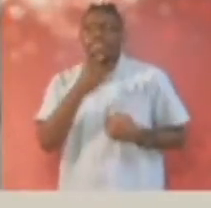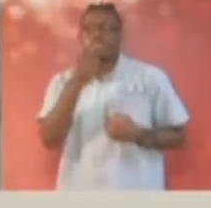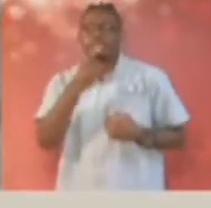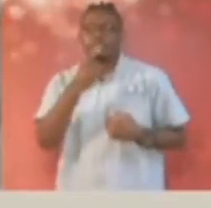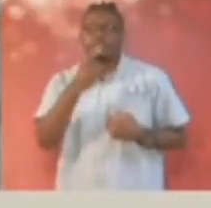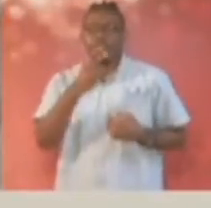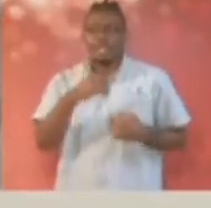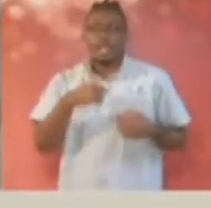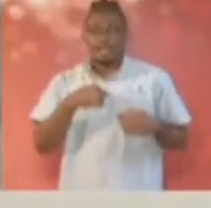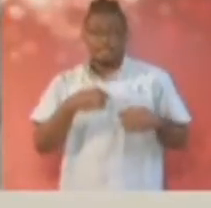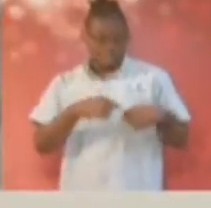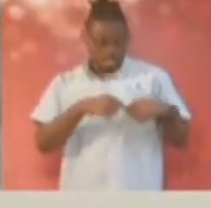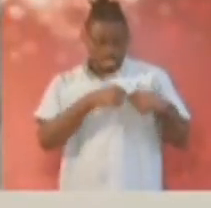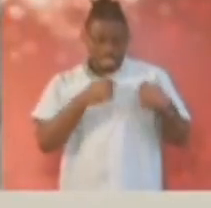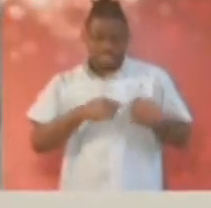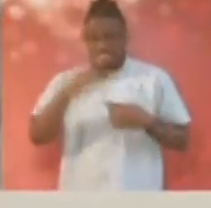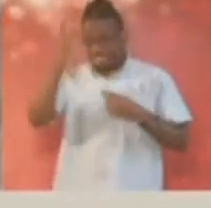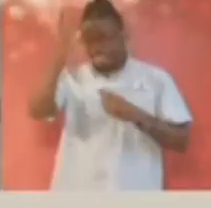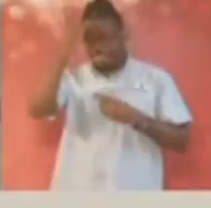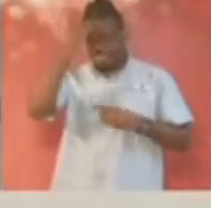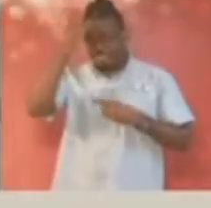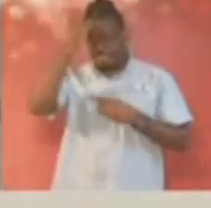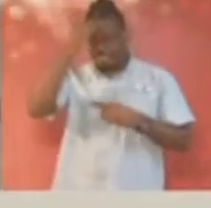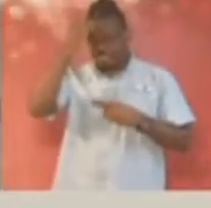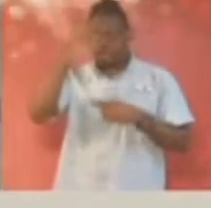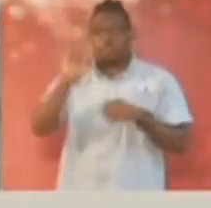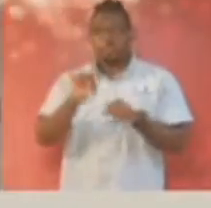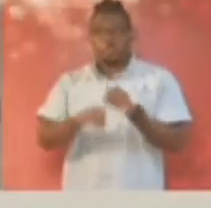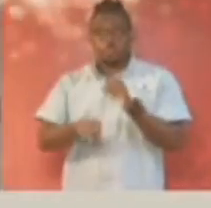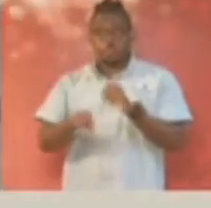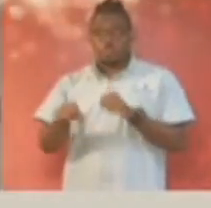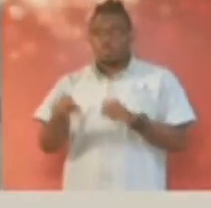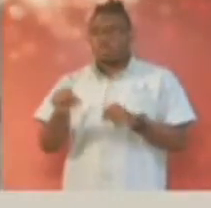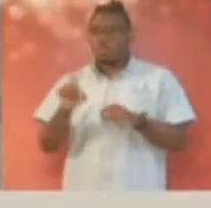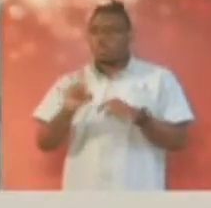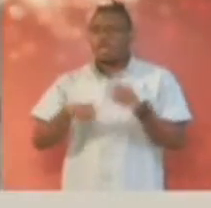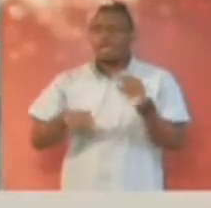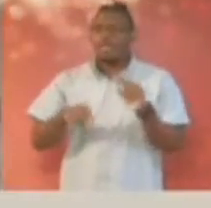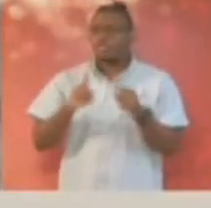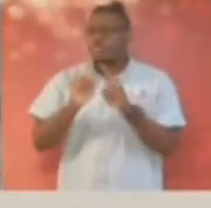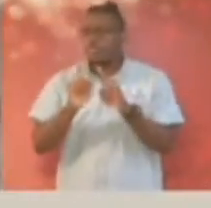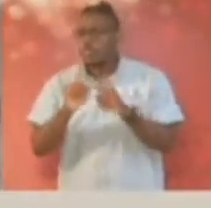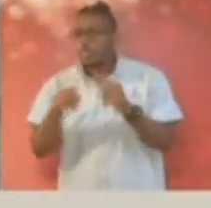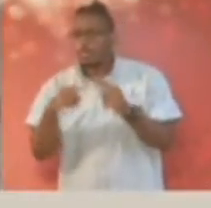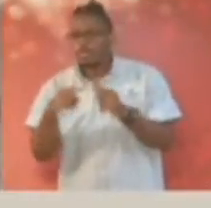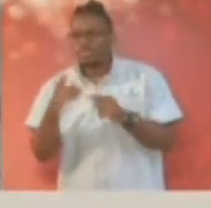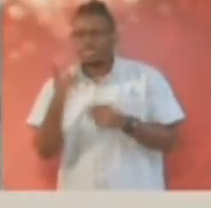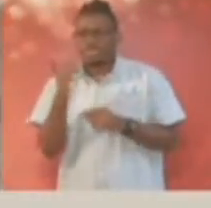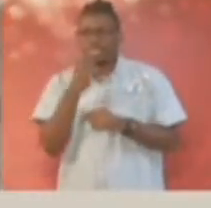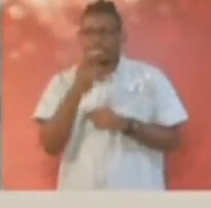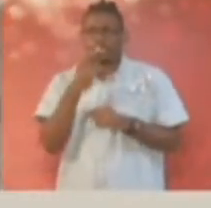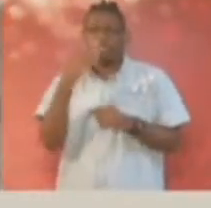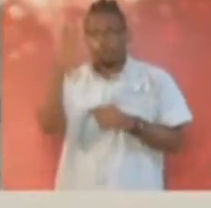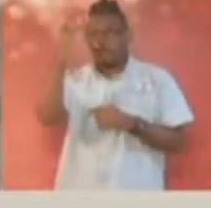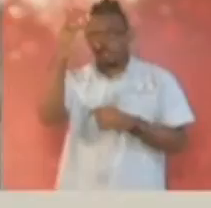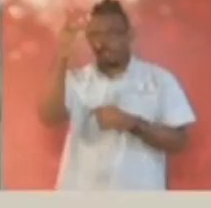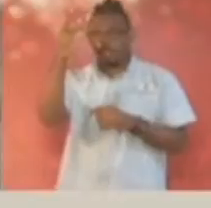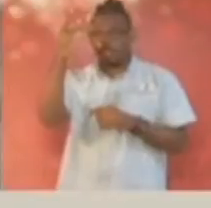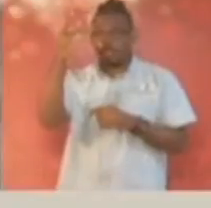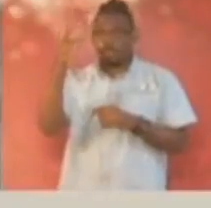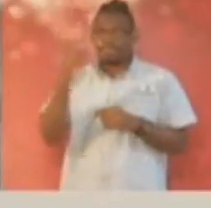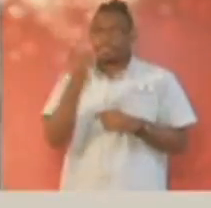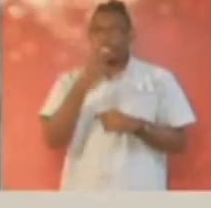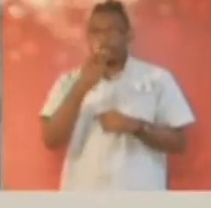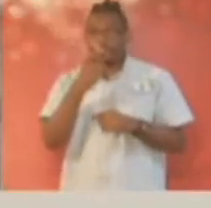for heart disease. So we have to speak, we can't only speak about diabetes alone as a risk factor. So heart disease is the